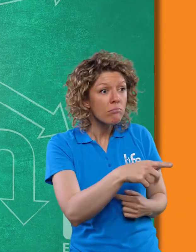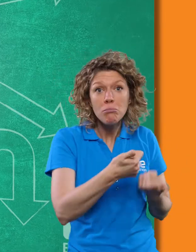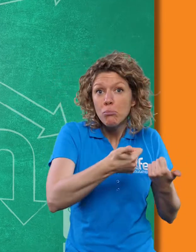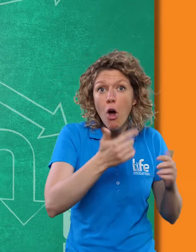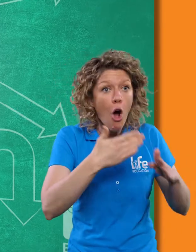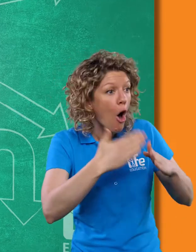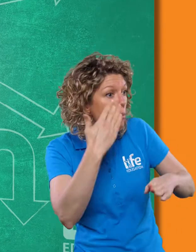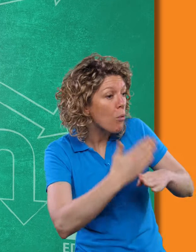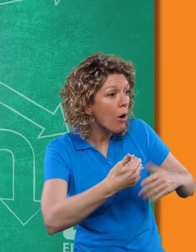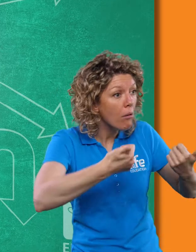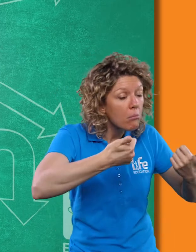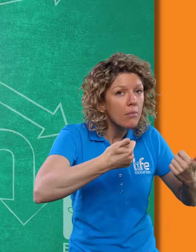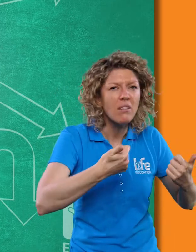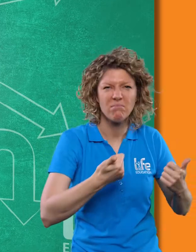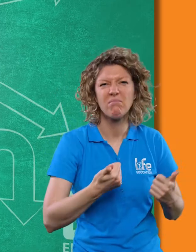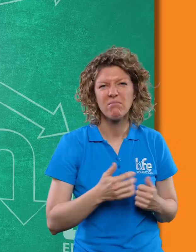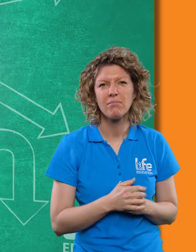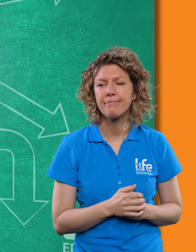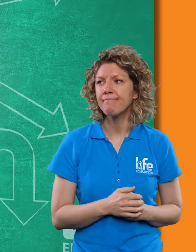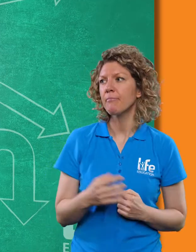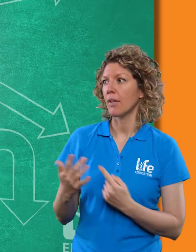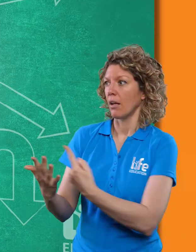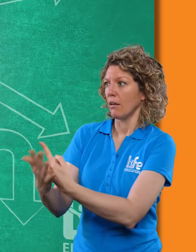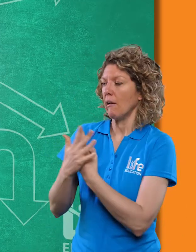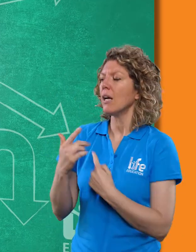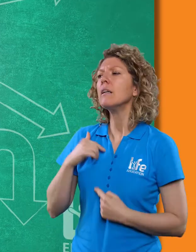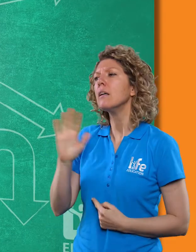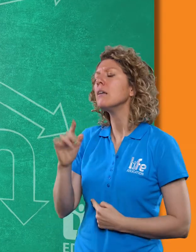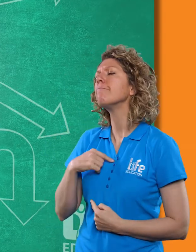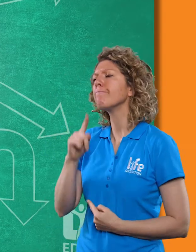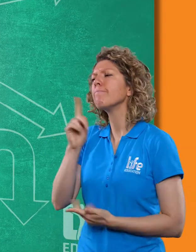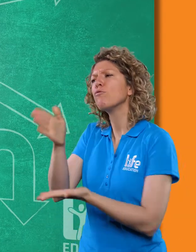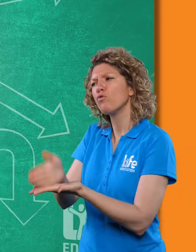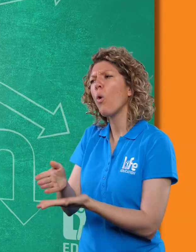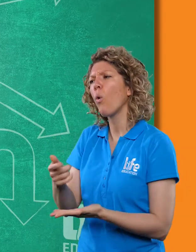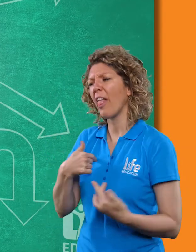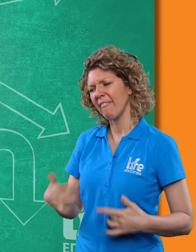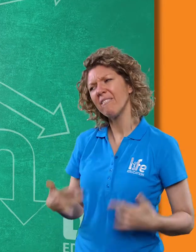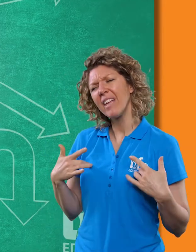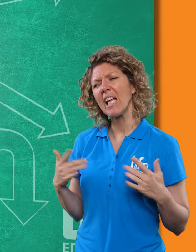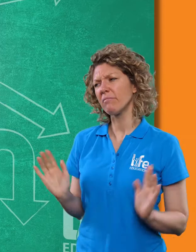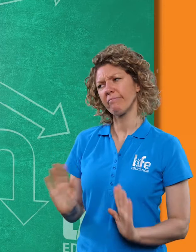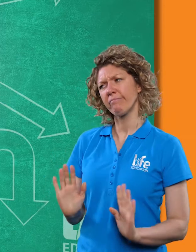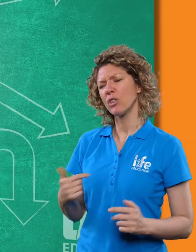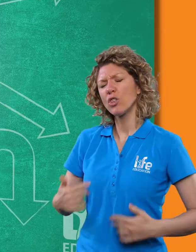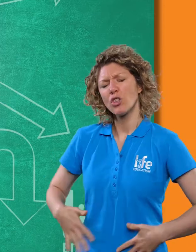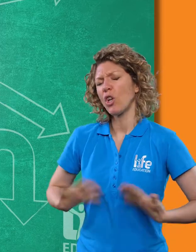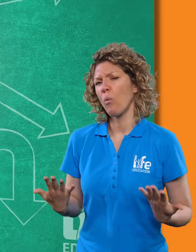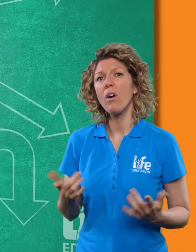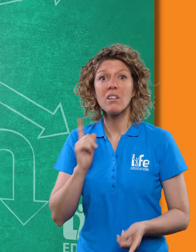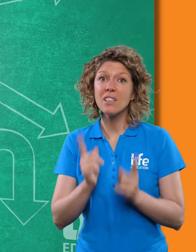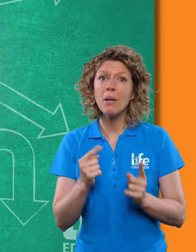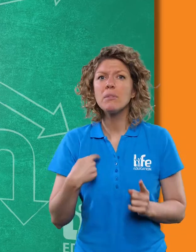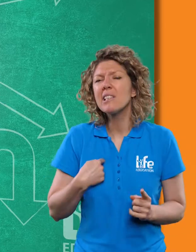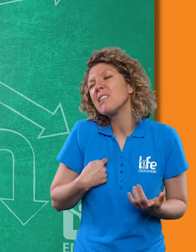their homework. I deal with peer pressure by expressing my thoughts and feelings about the situation, and I sometimes make